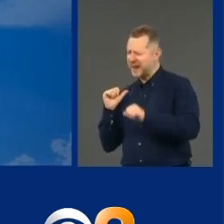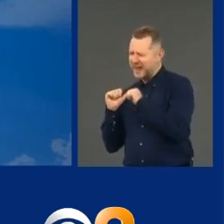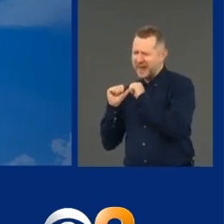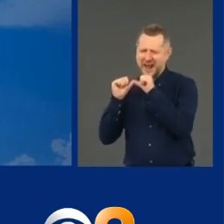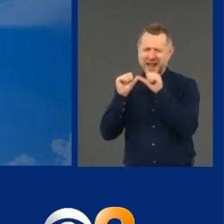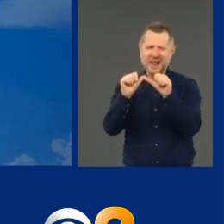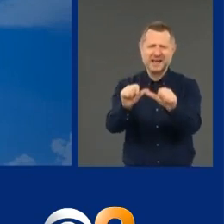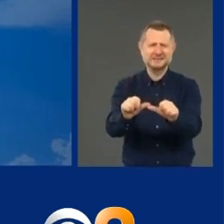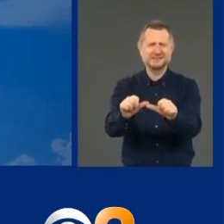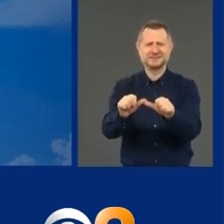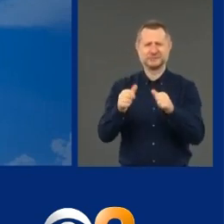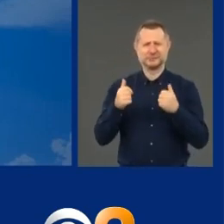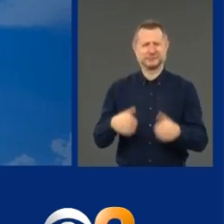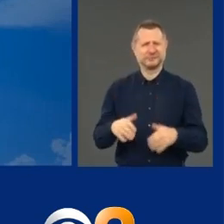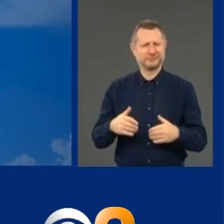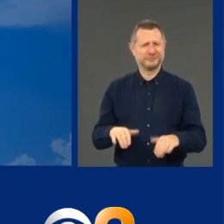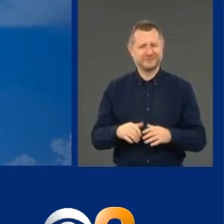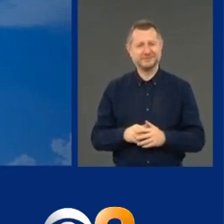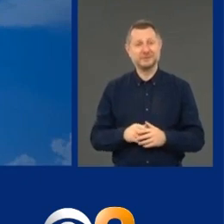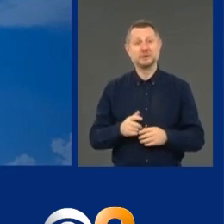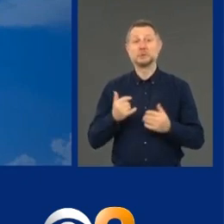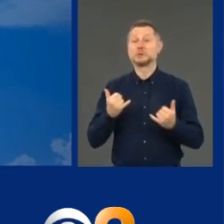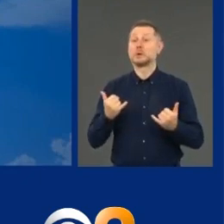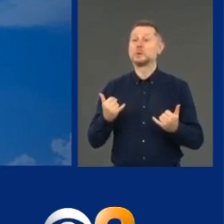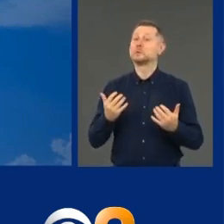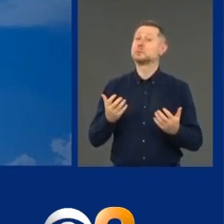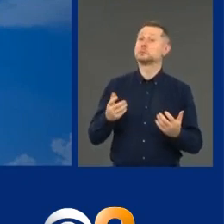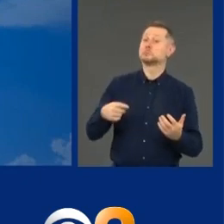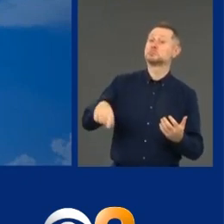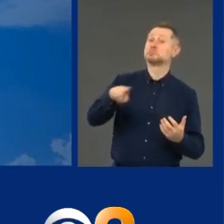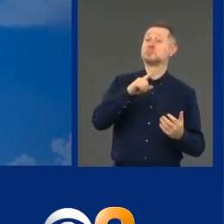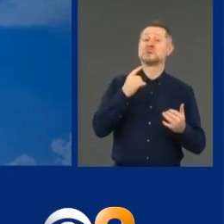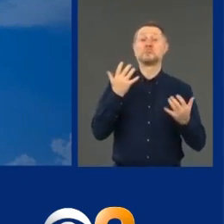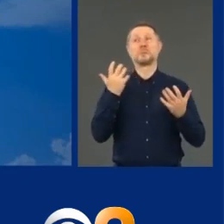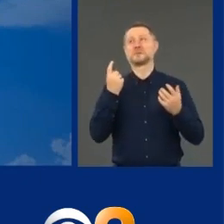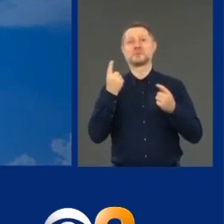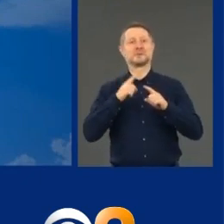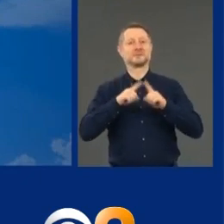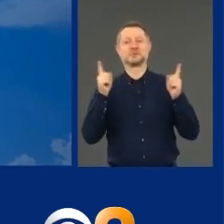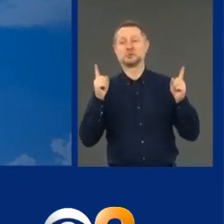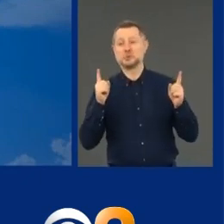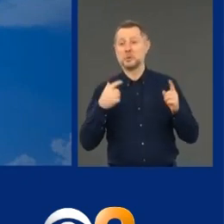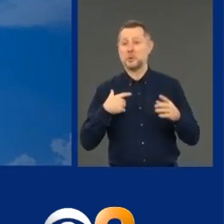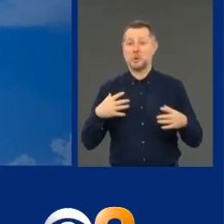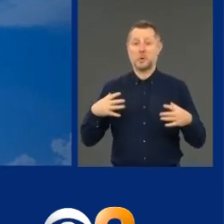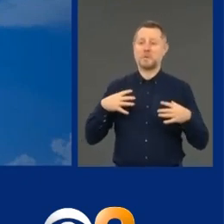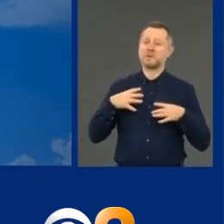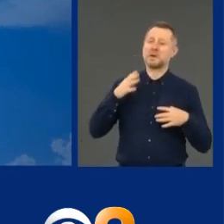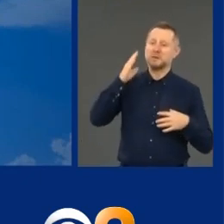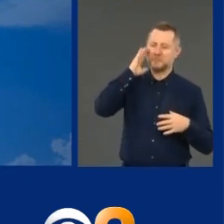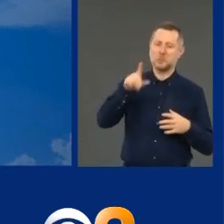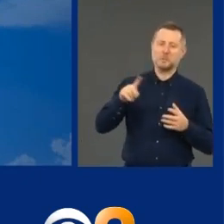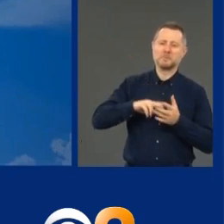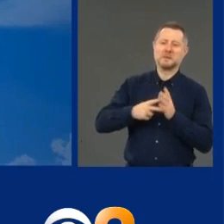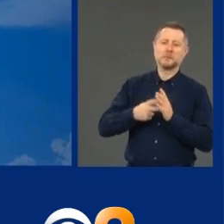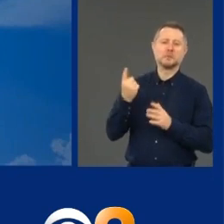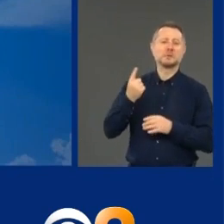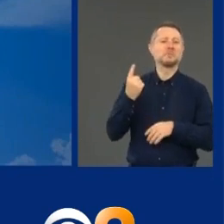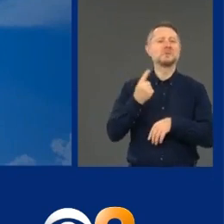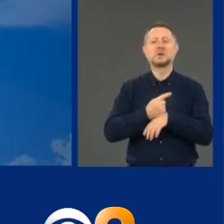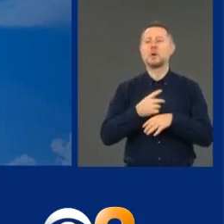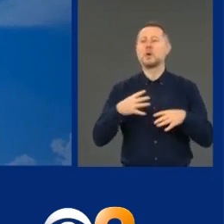Maybe we do something different. Maybe we take a day off, is what they were trying to suggest. I said,